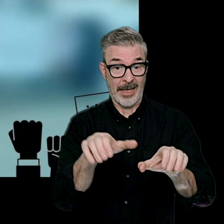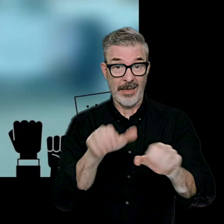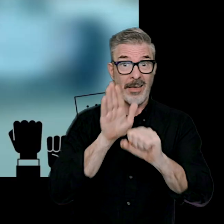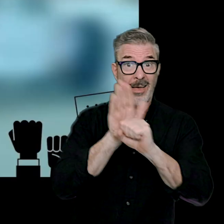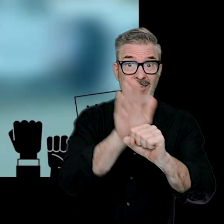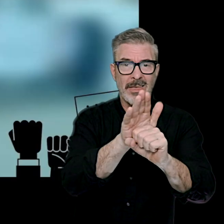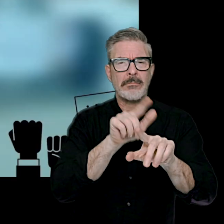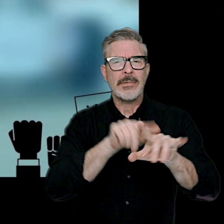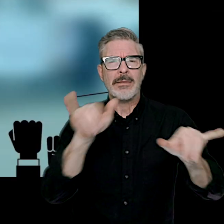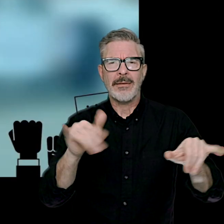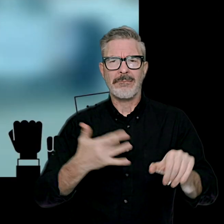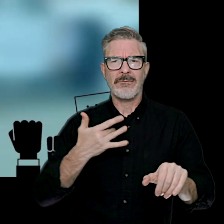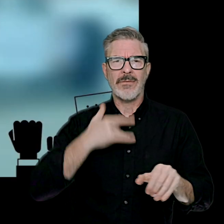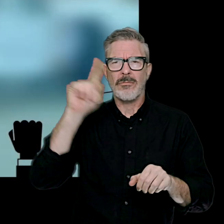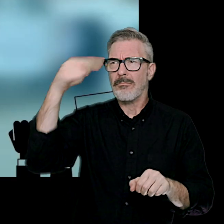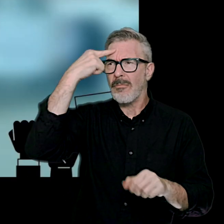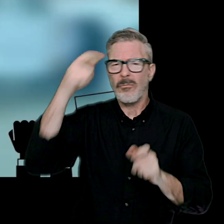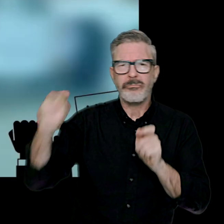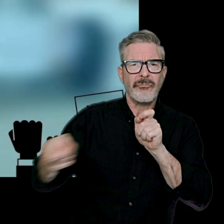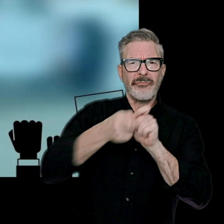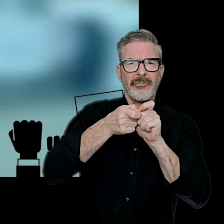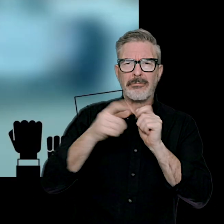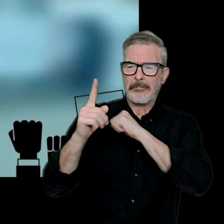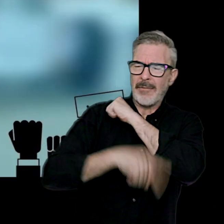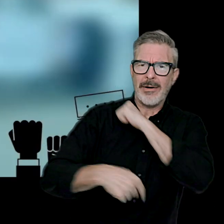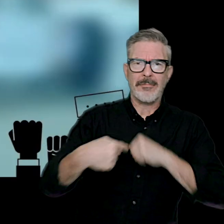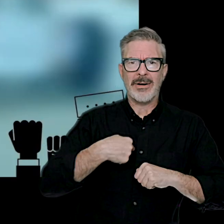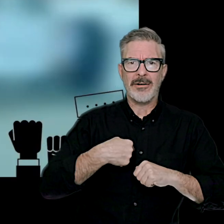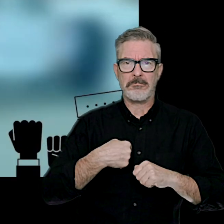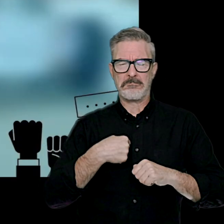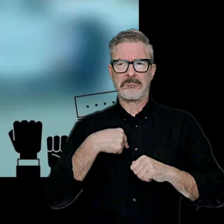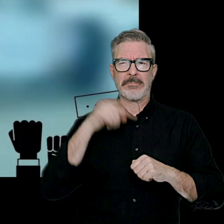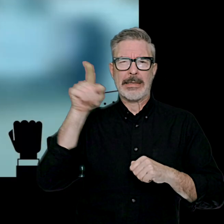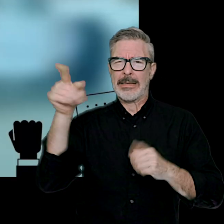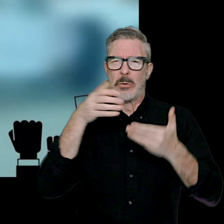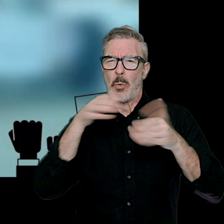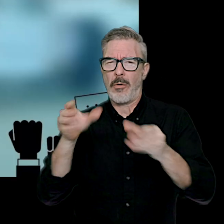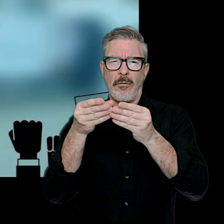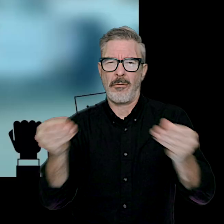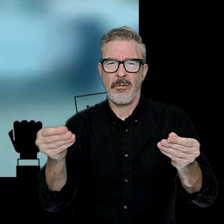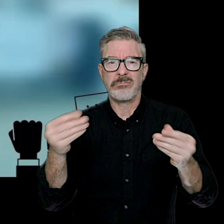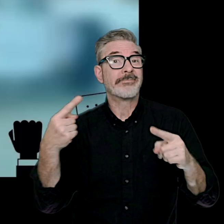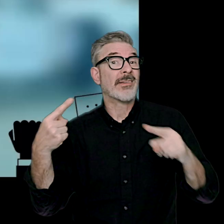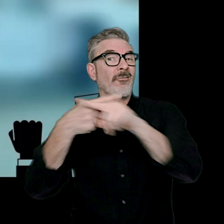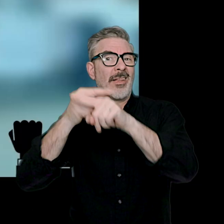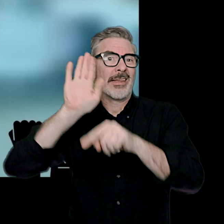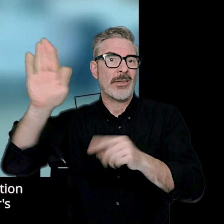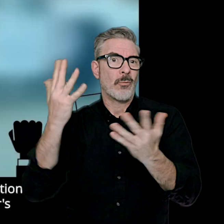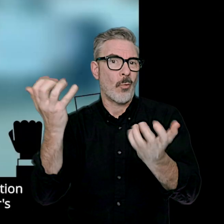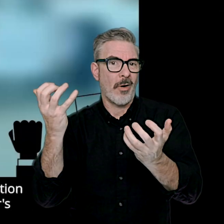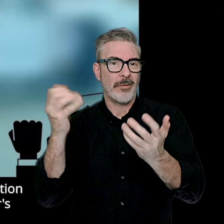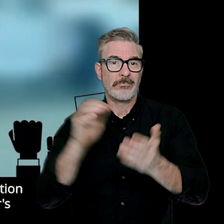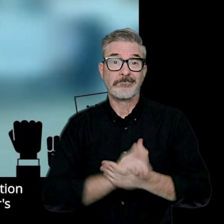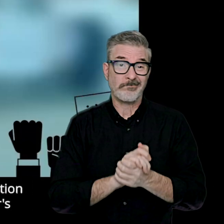But if you have experienced retaliation when you've been advocating for yourself, you must be able to show that it was reasonable